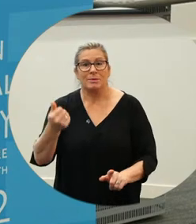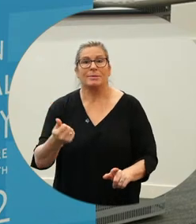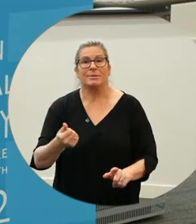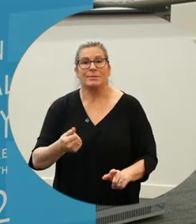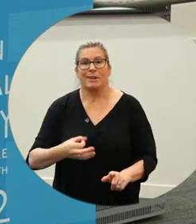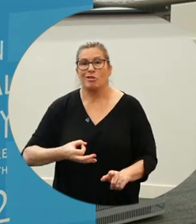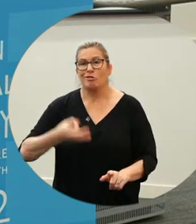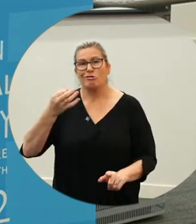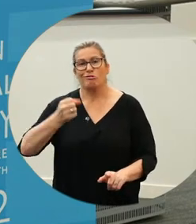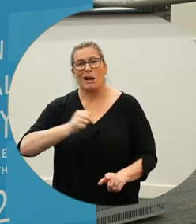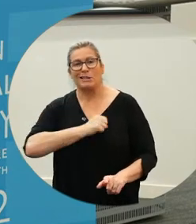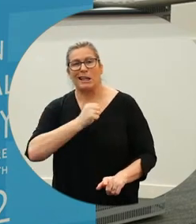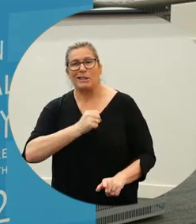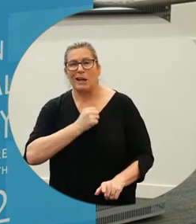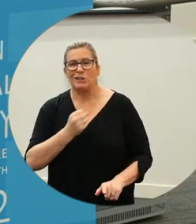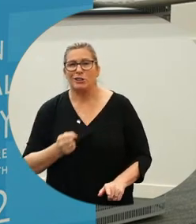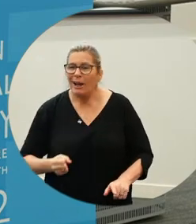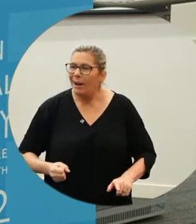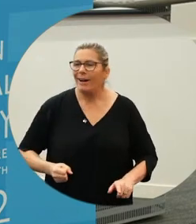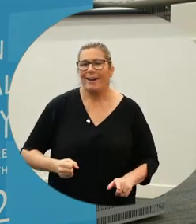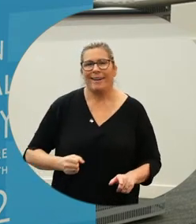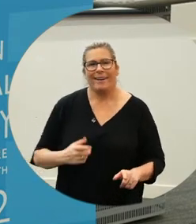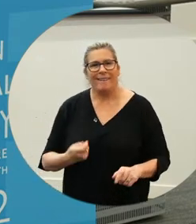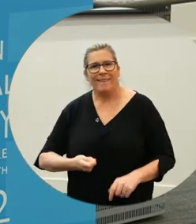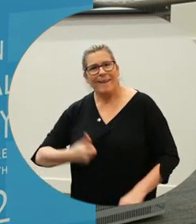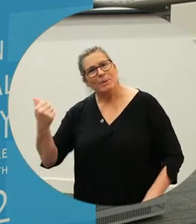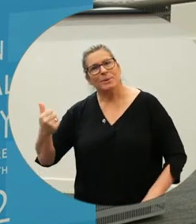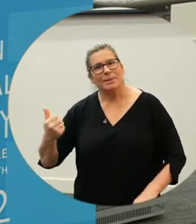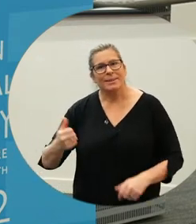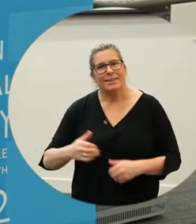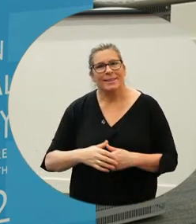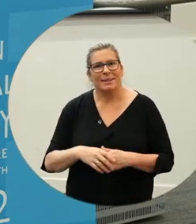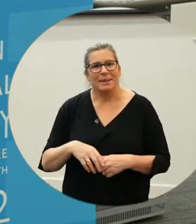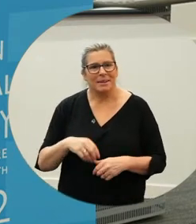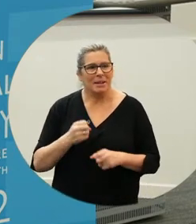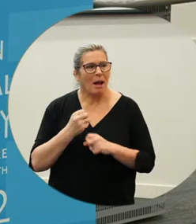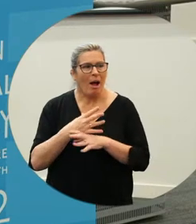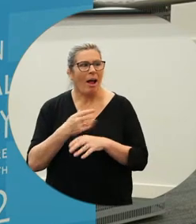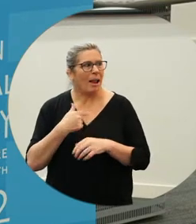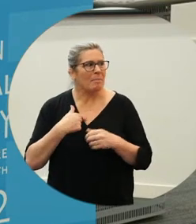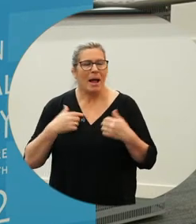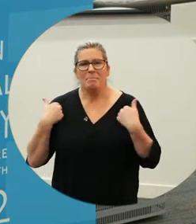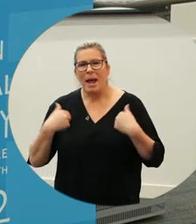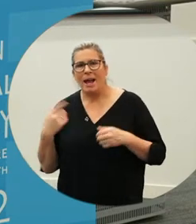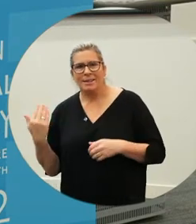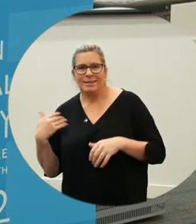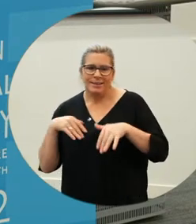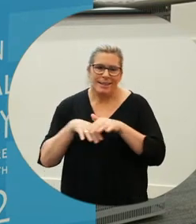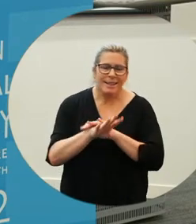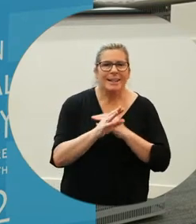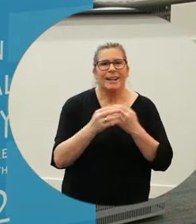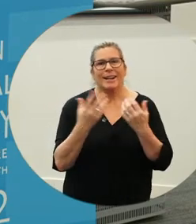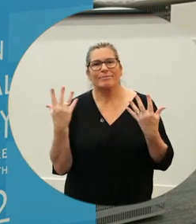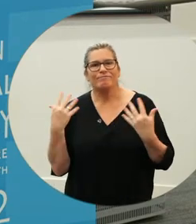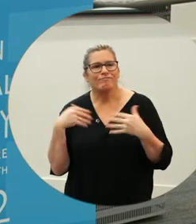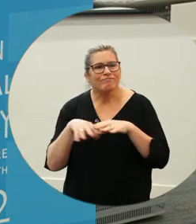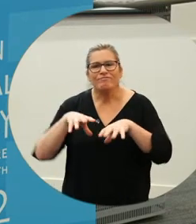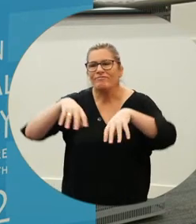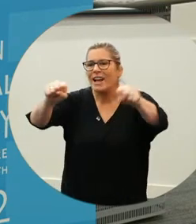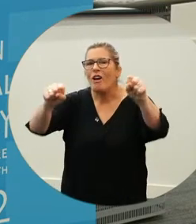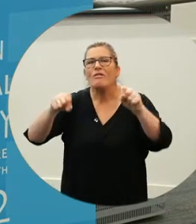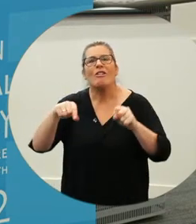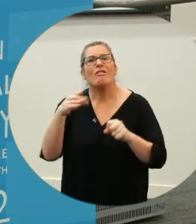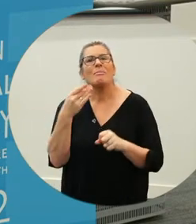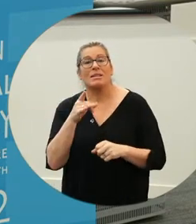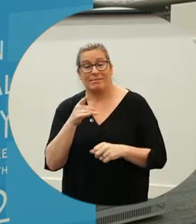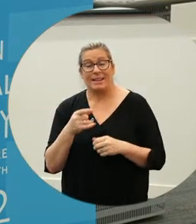satisfaction seeing that fellow waddle out the door. And my lads came in. So, I say it's a little known fact